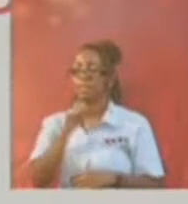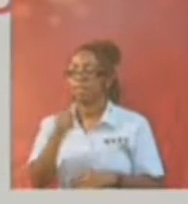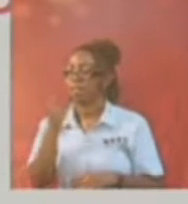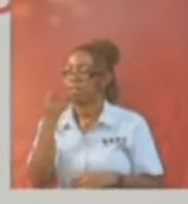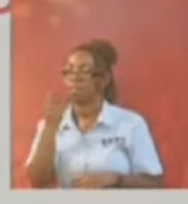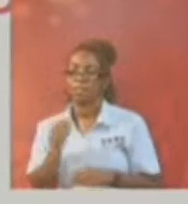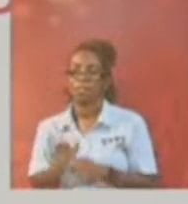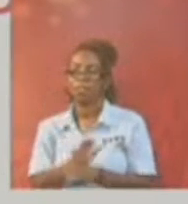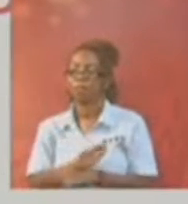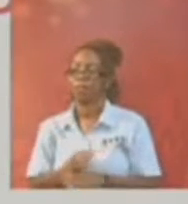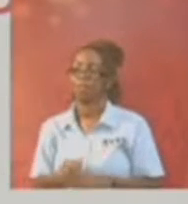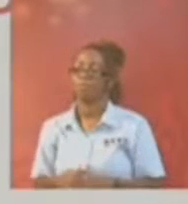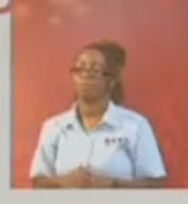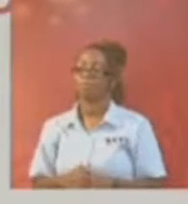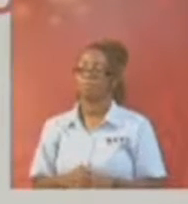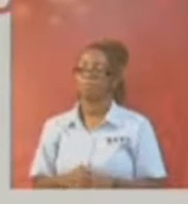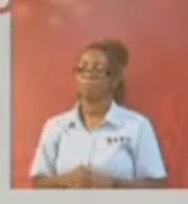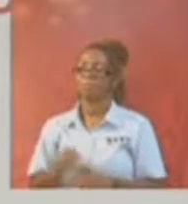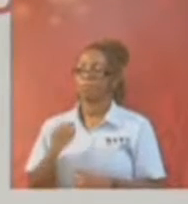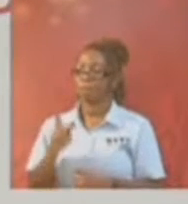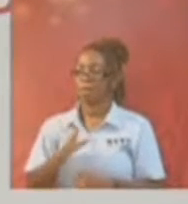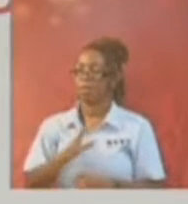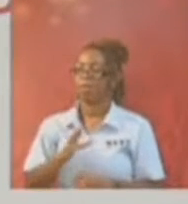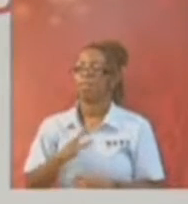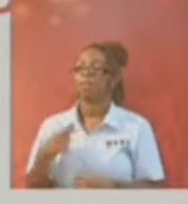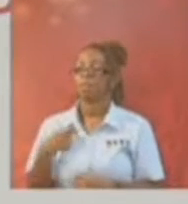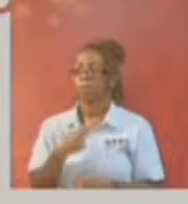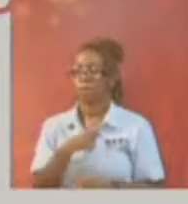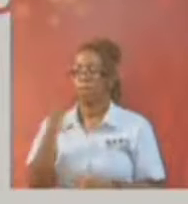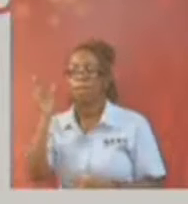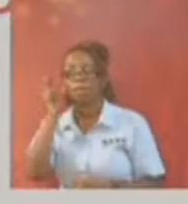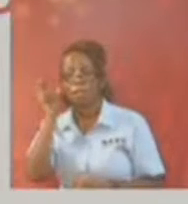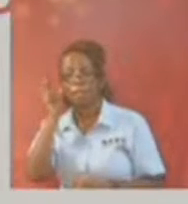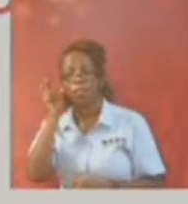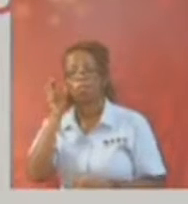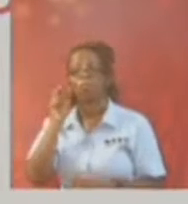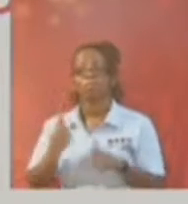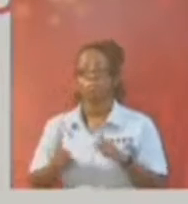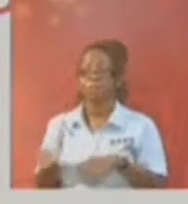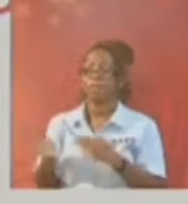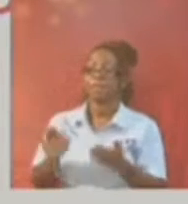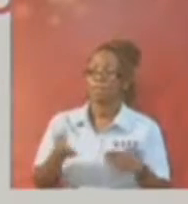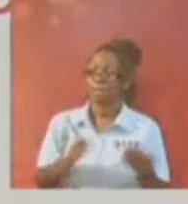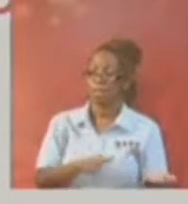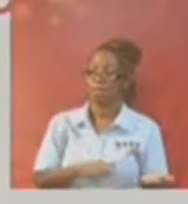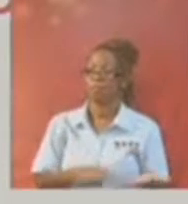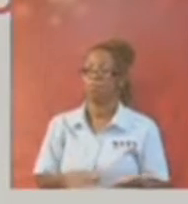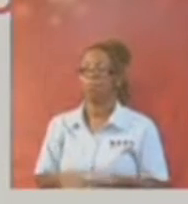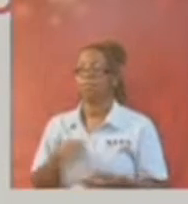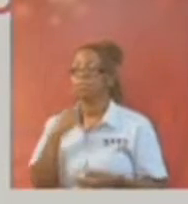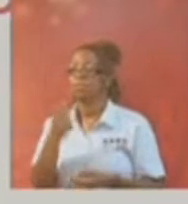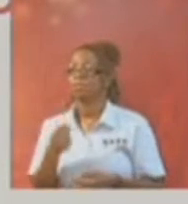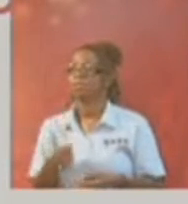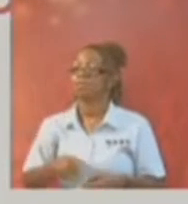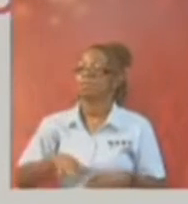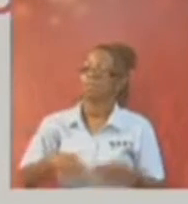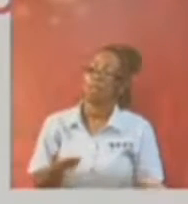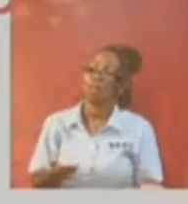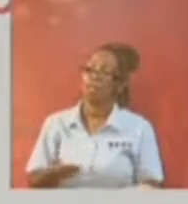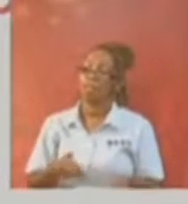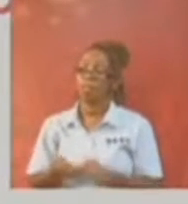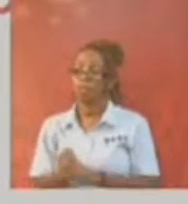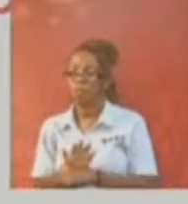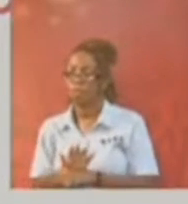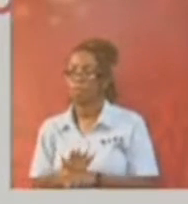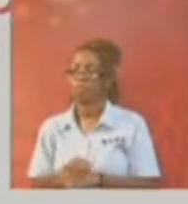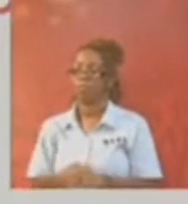We hear that people die from COVID, right? So I'm just asking, how do doctors classify a death from COVID, especially when they have comorbidity?